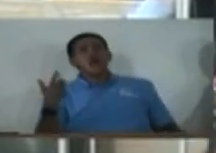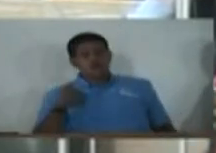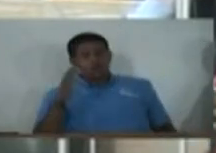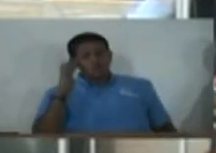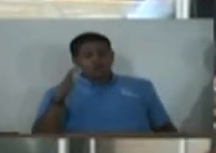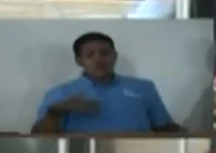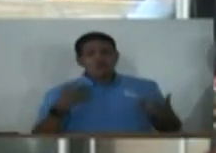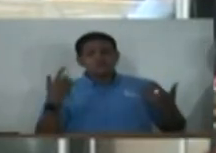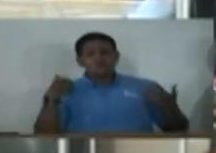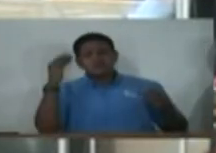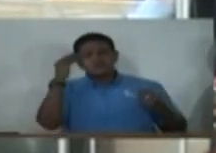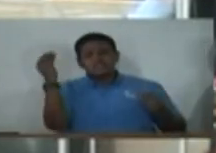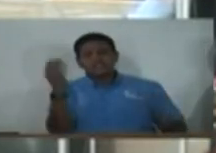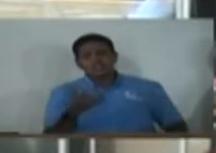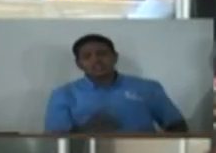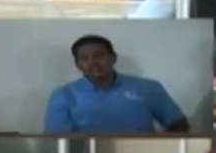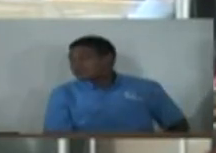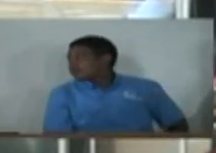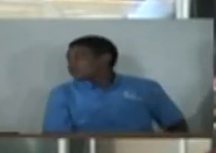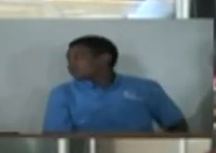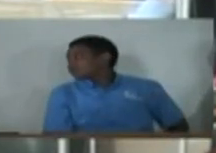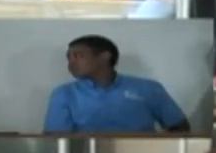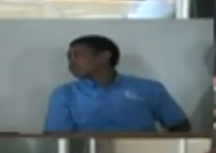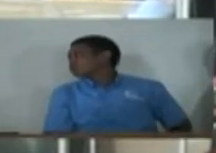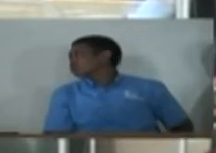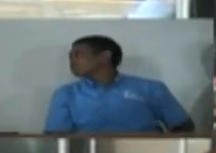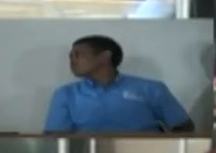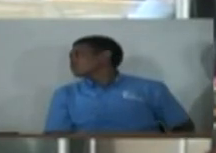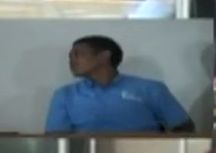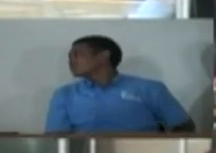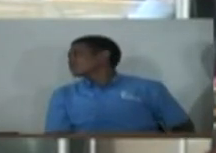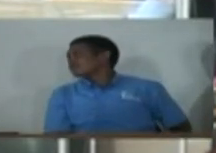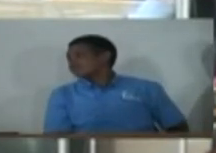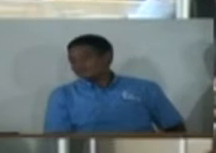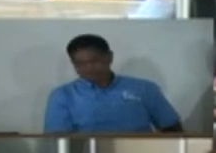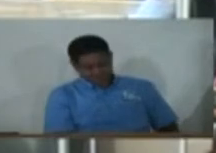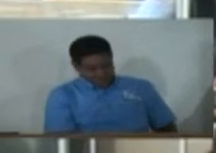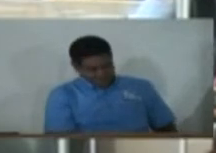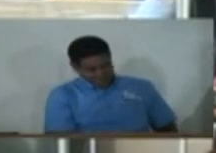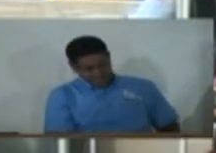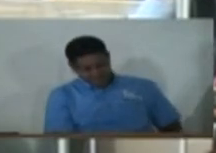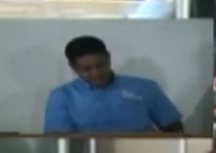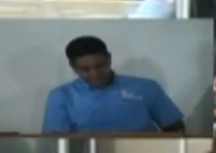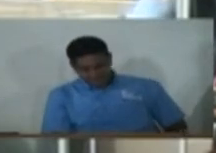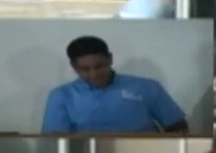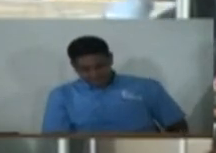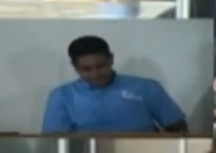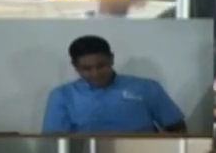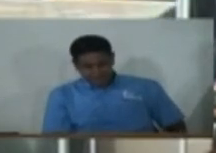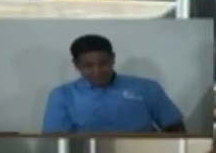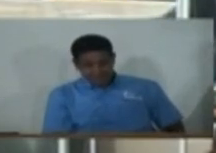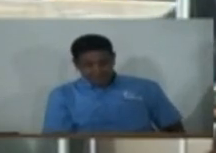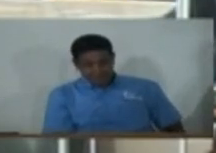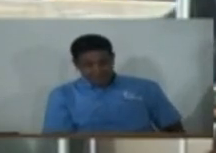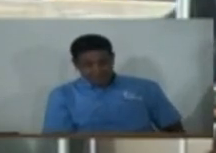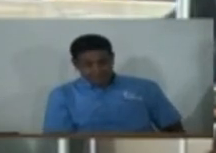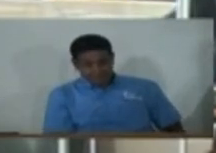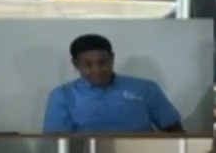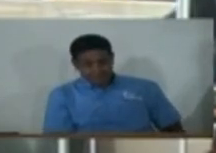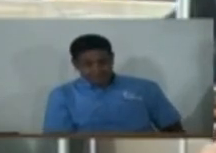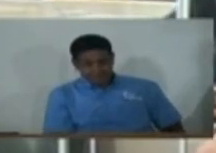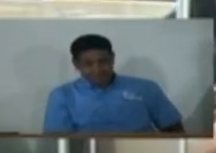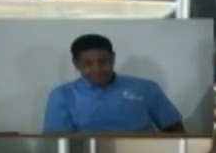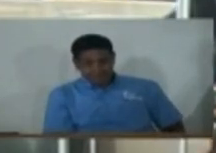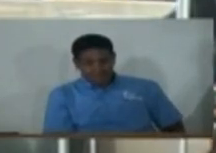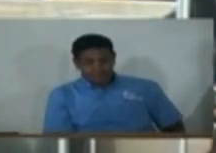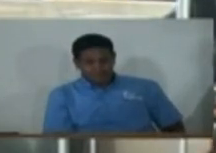I must tell you. So let me say clearly that no such events have been